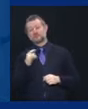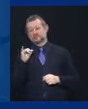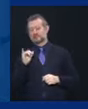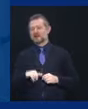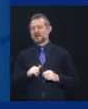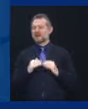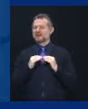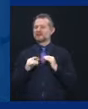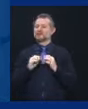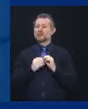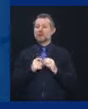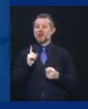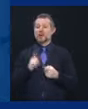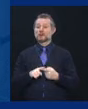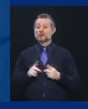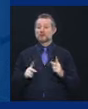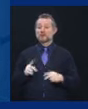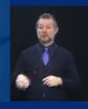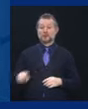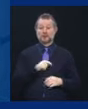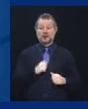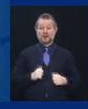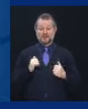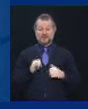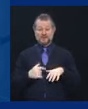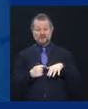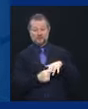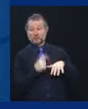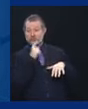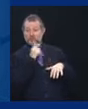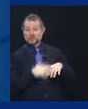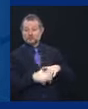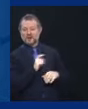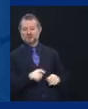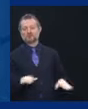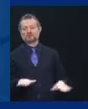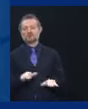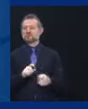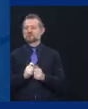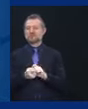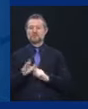number. I don't know what else to say to them.